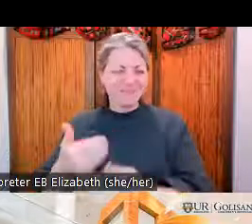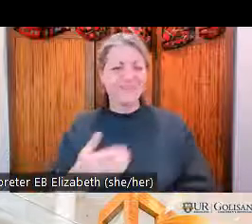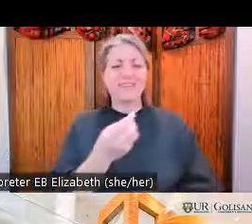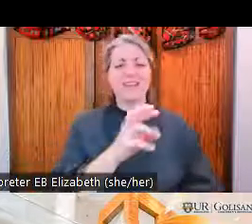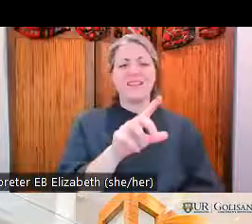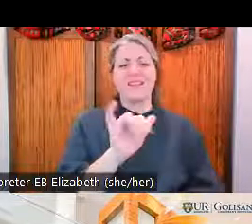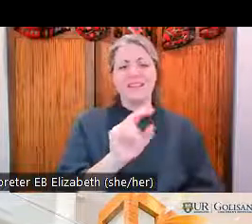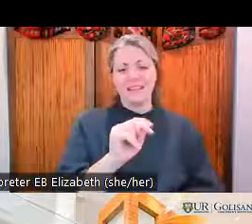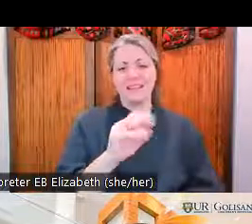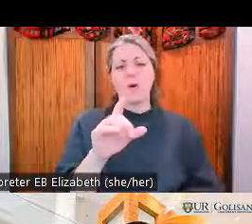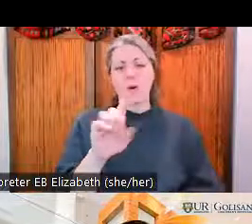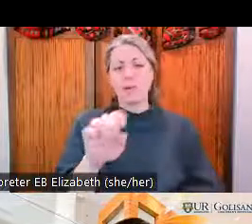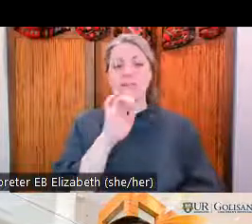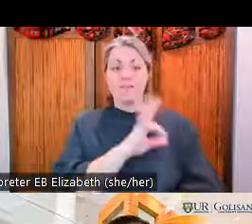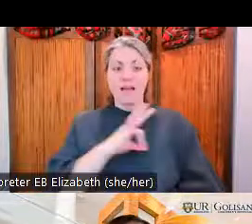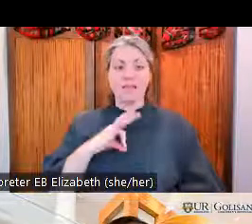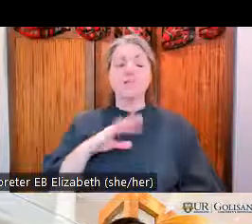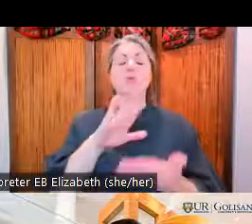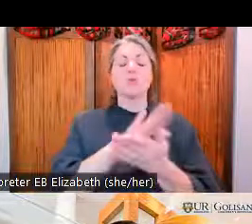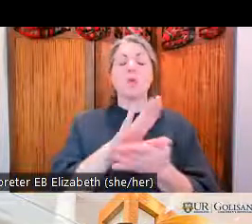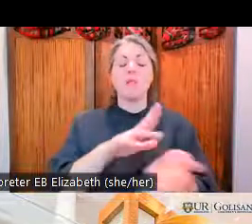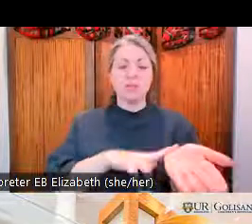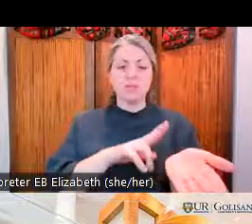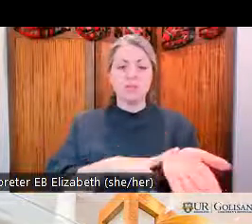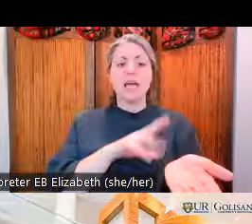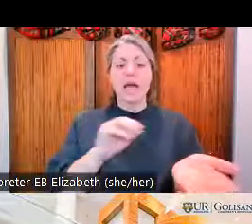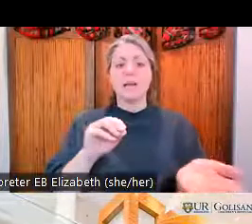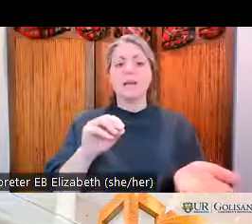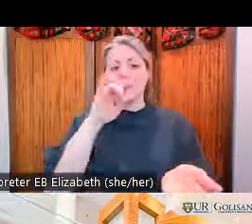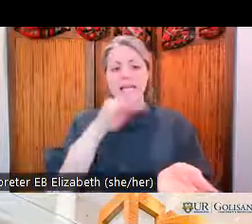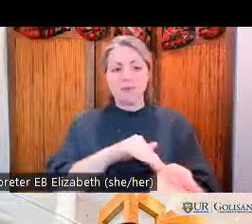faculty member in the School of Nursing and Pediatrics, and she is the